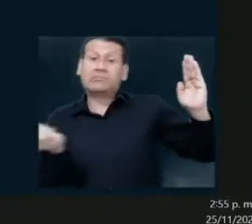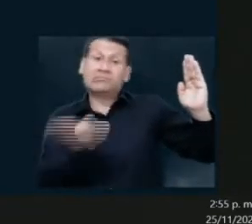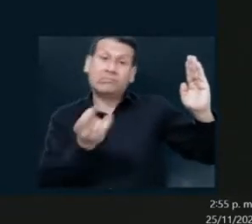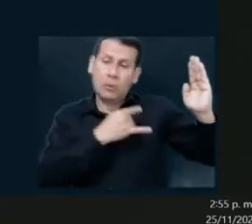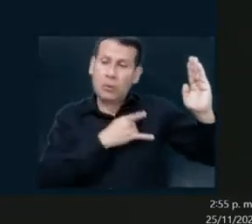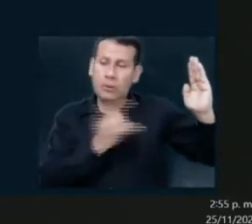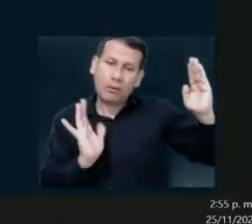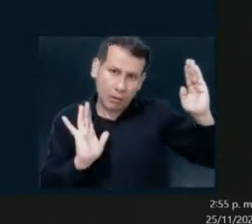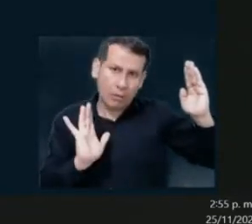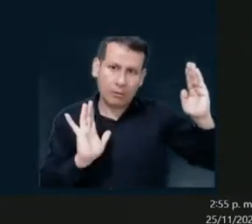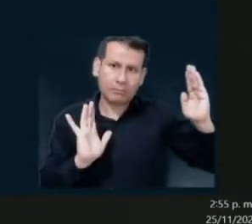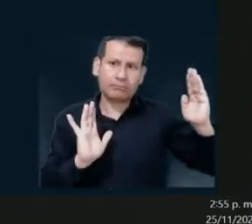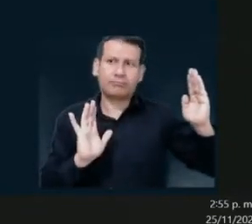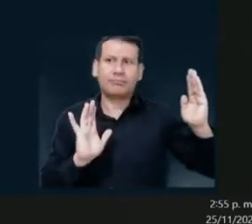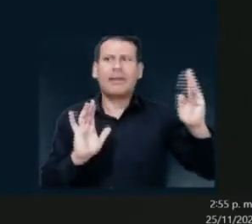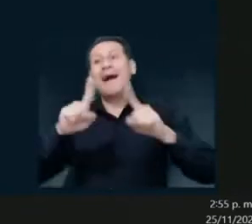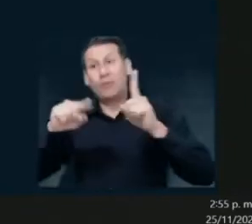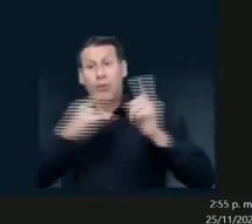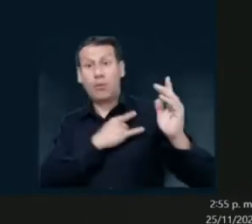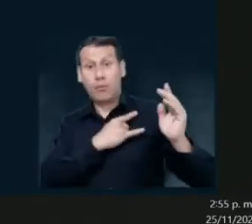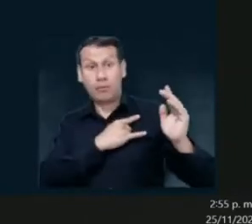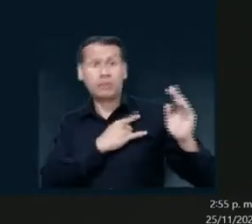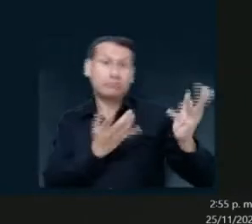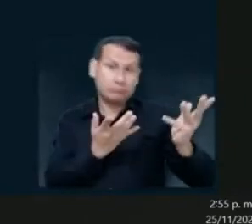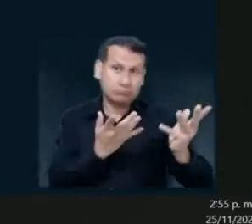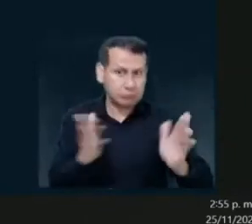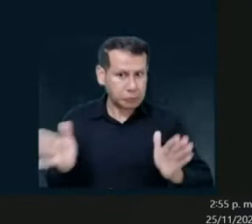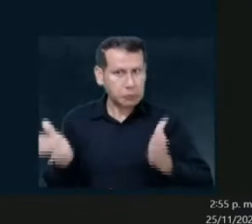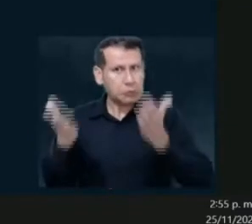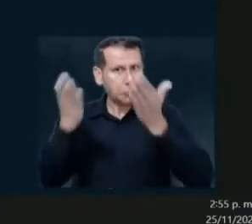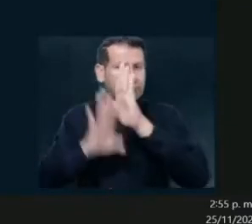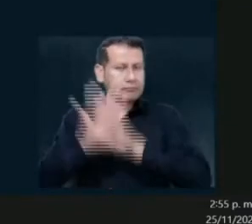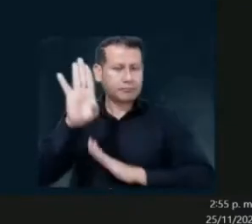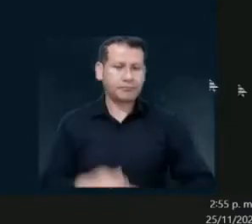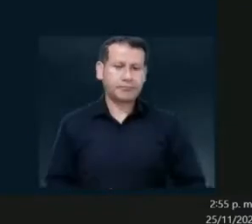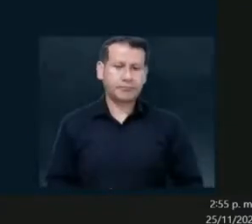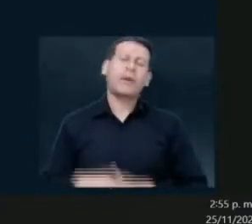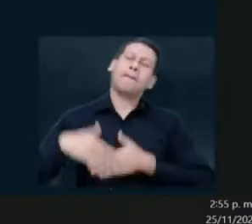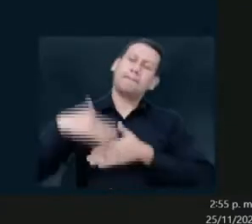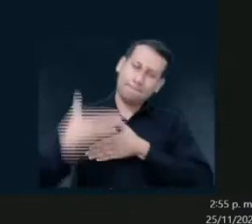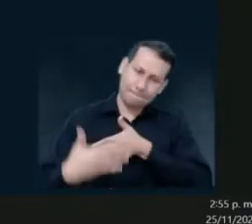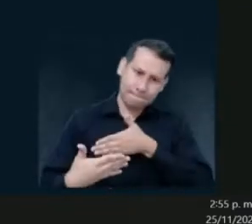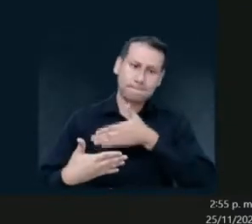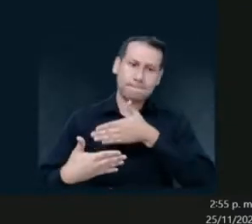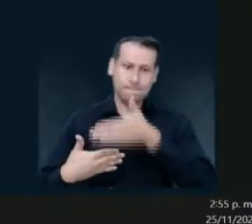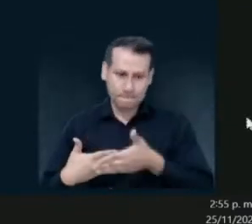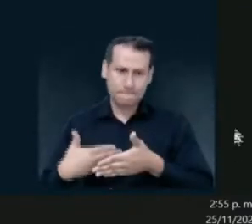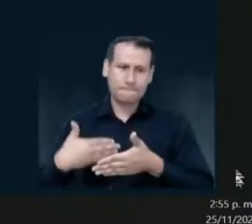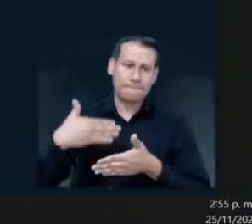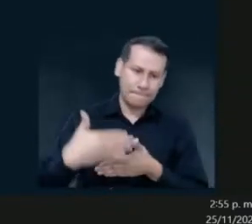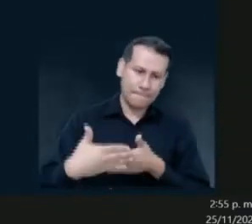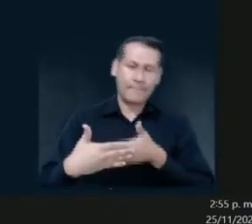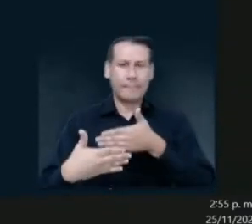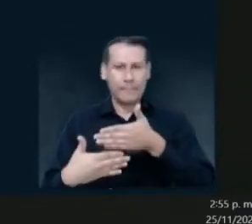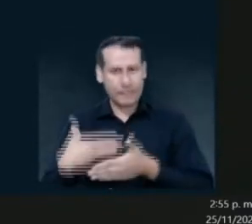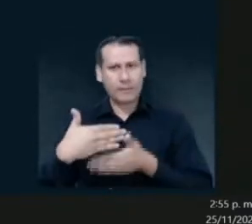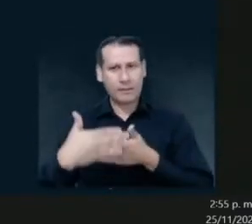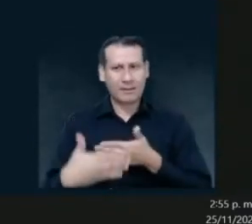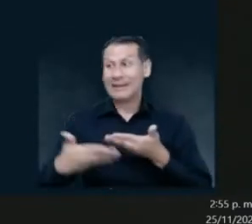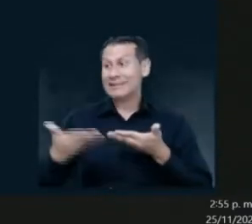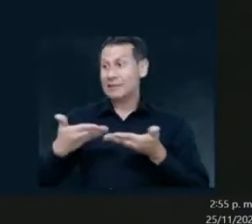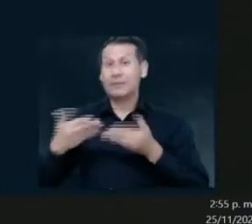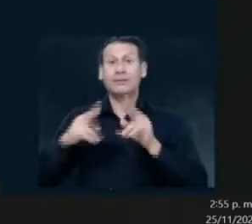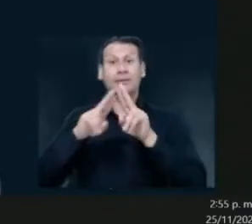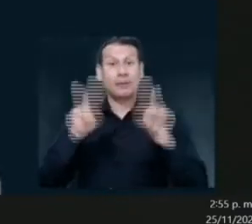US as well. And that's where it was most developed. And in time, the organization began to evolve. Since we